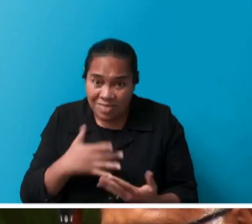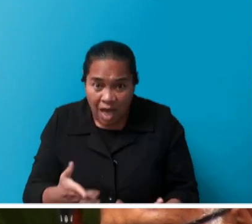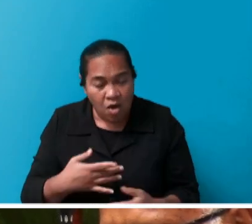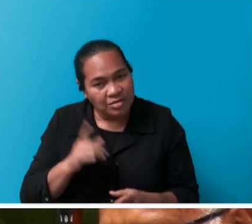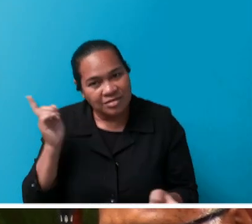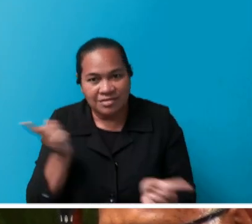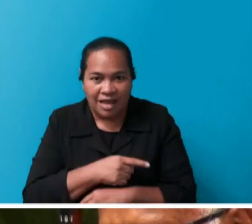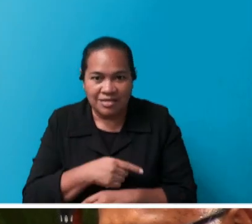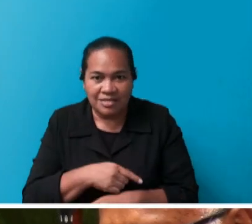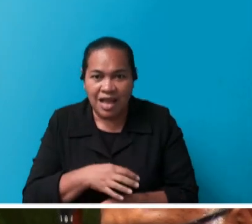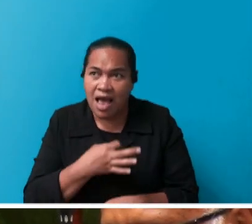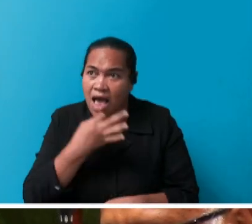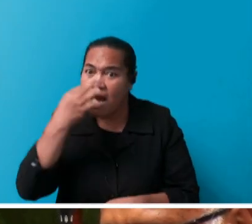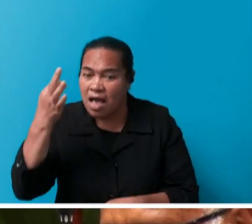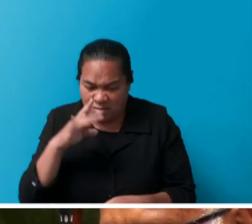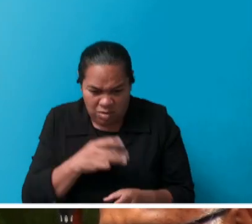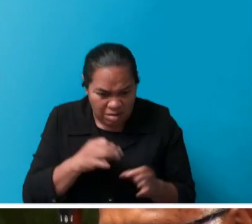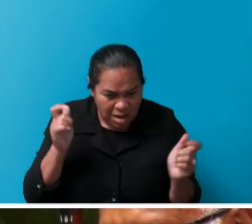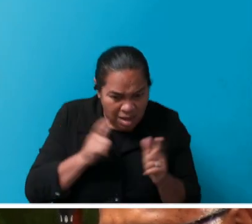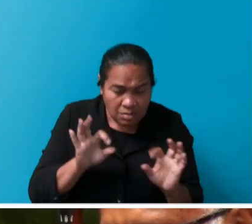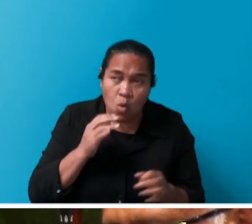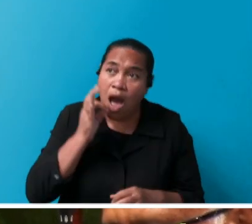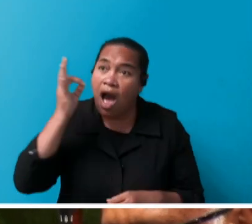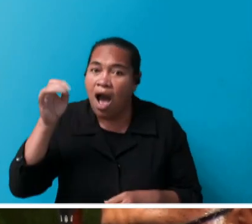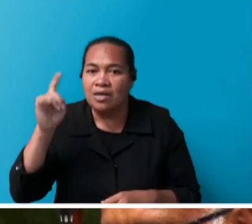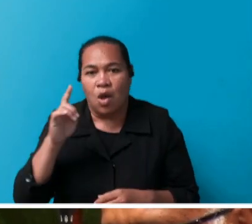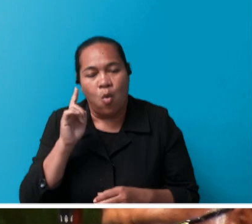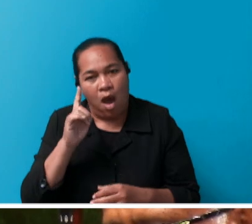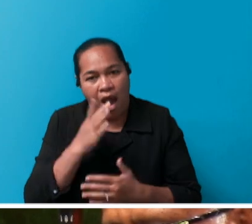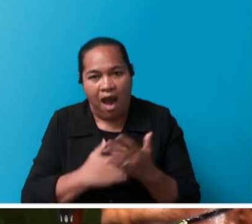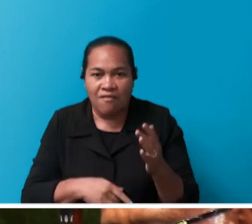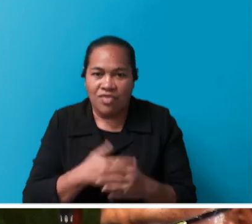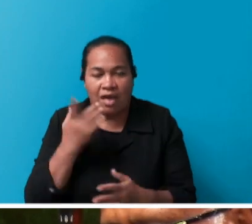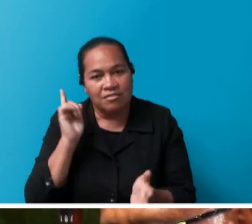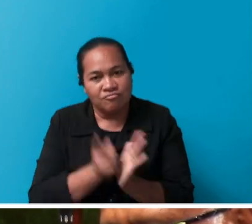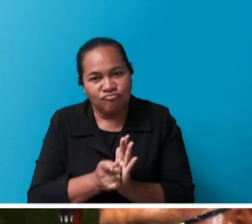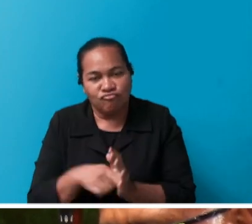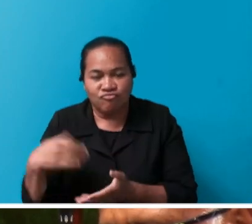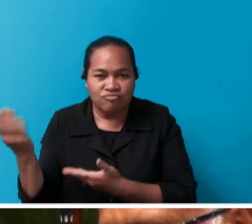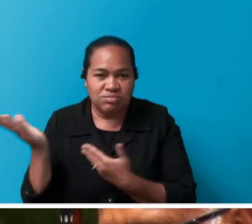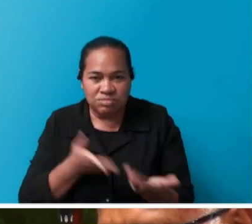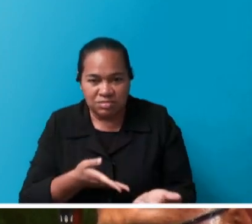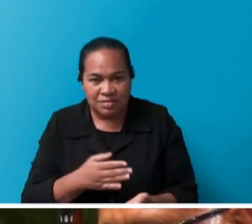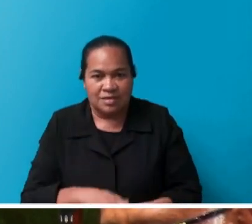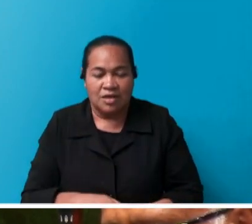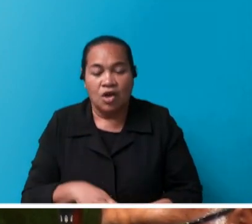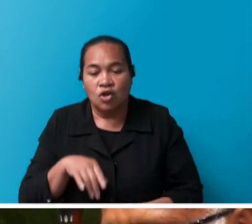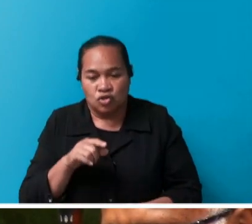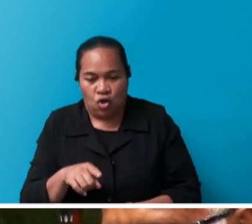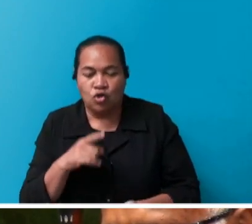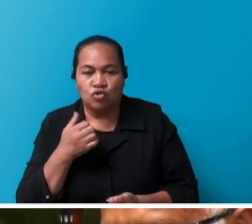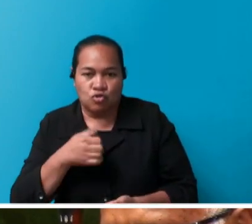to complete the process. The ministry has also started facilitating procurement processed through using the